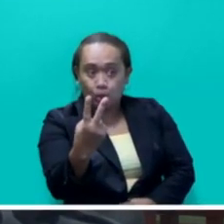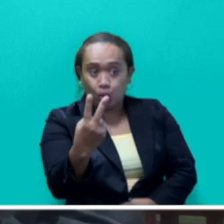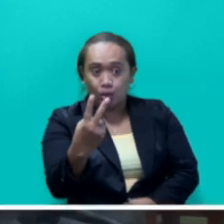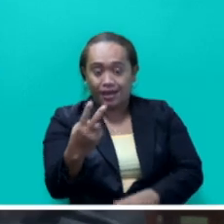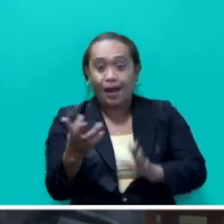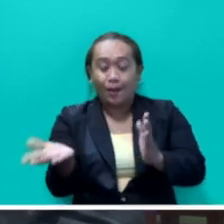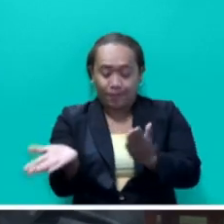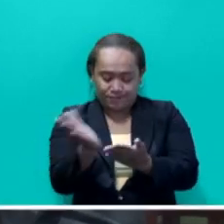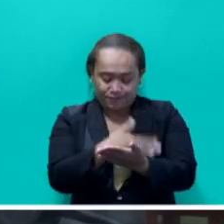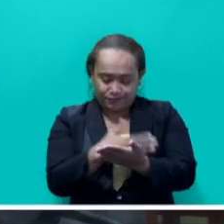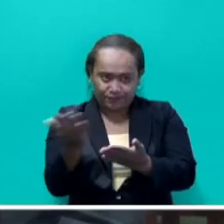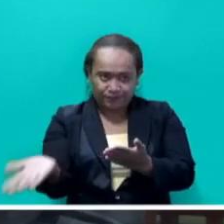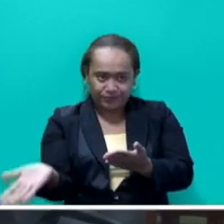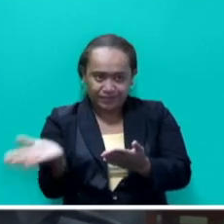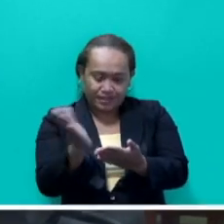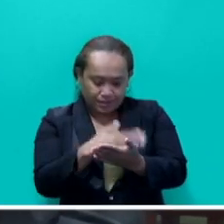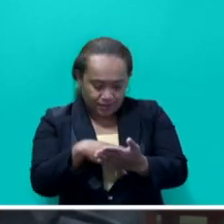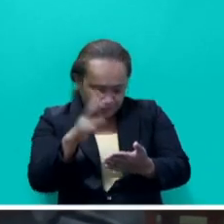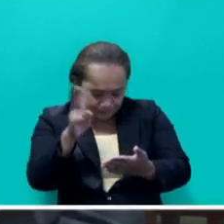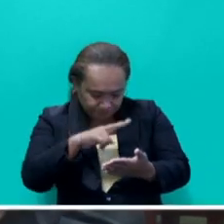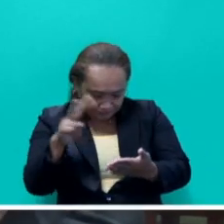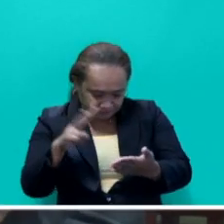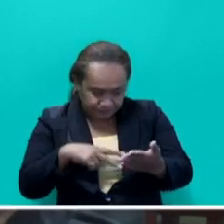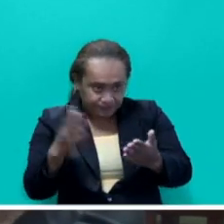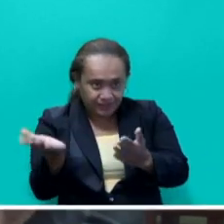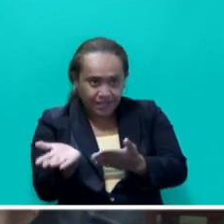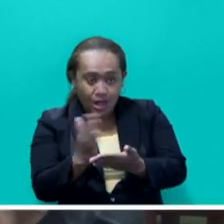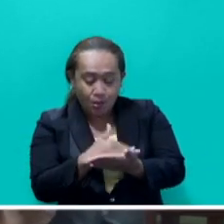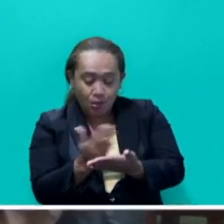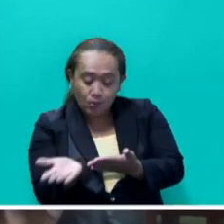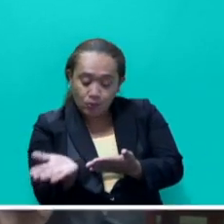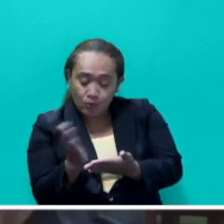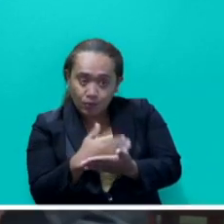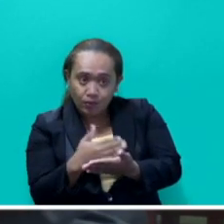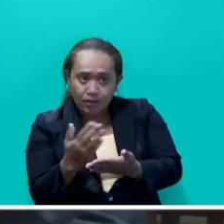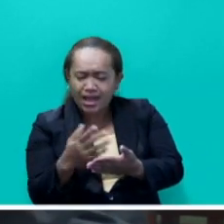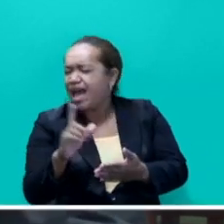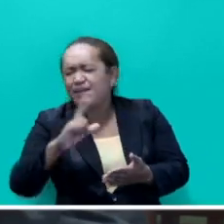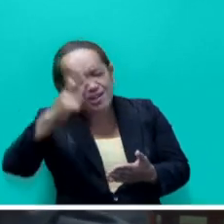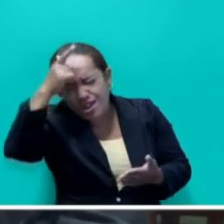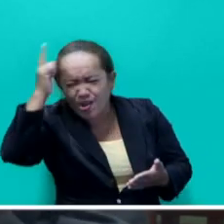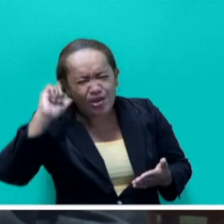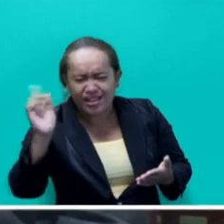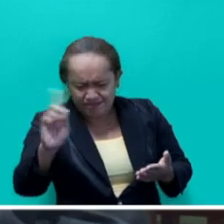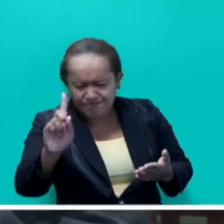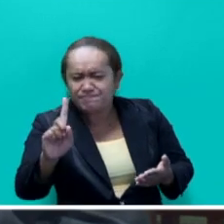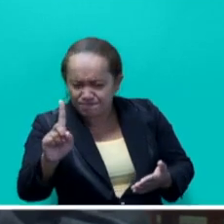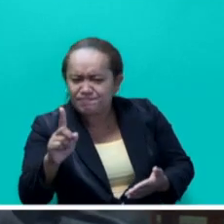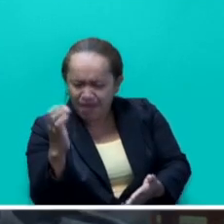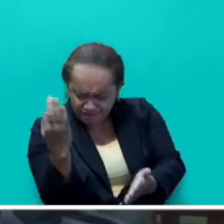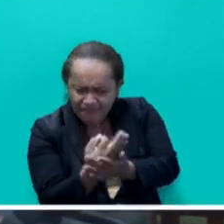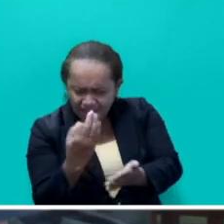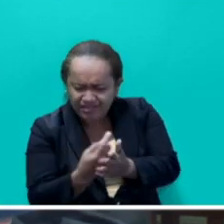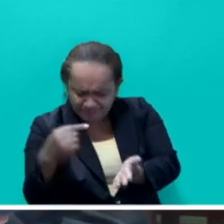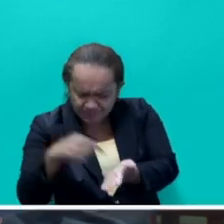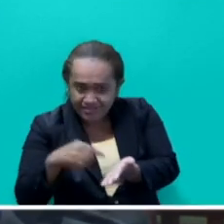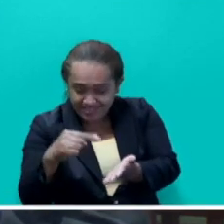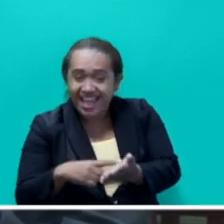the section 2 of the Constitution, Mr. Speaker, sir. I'm not a lawyer, but this is the facts that I've get.